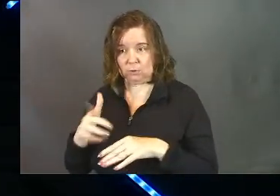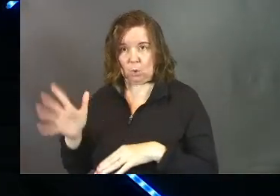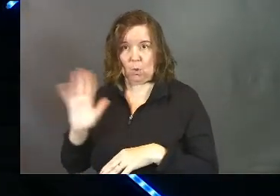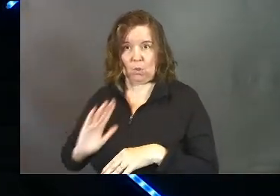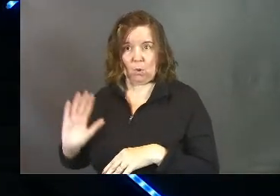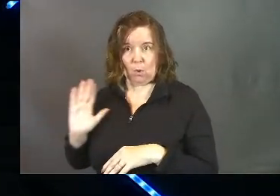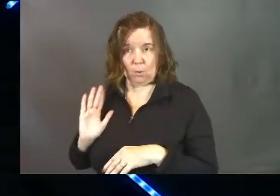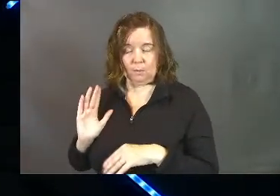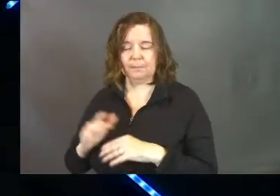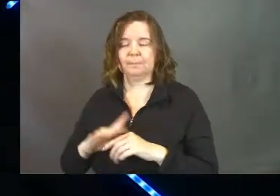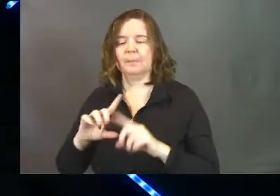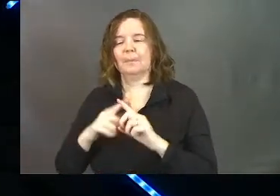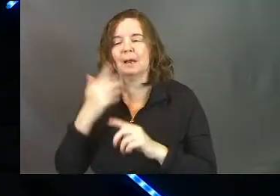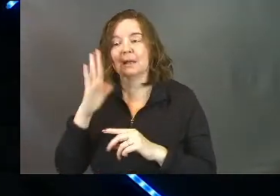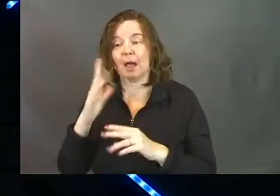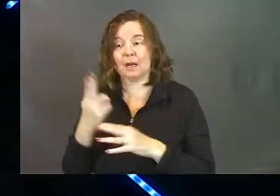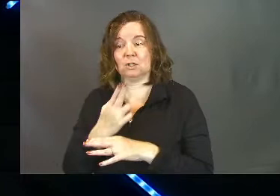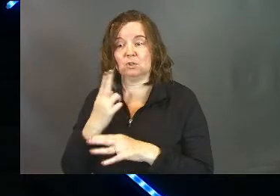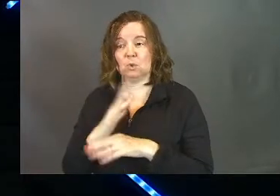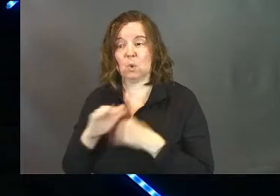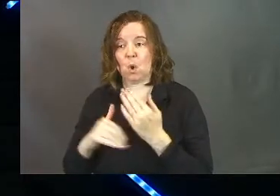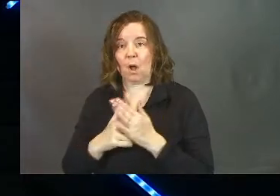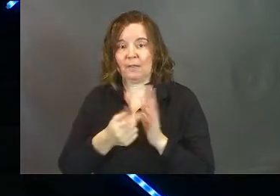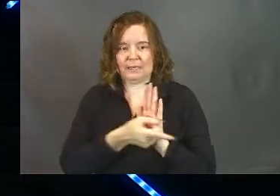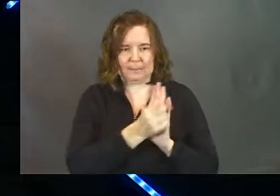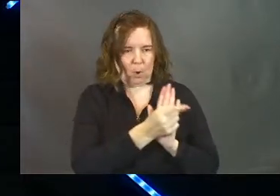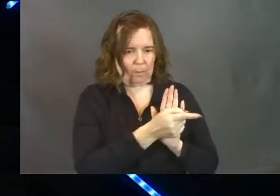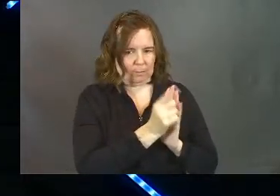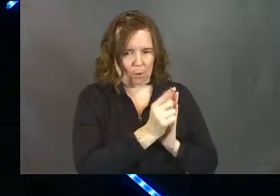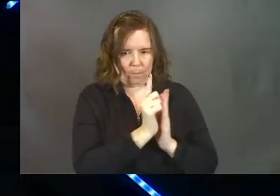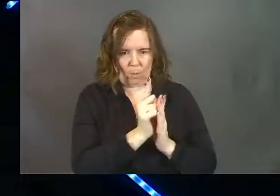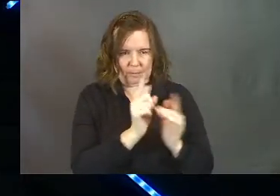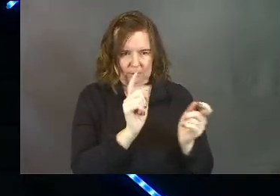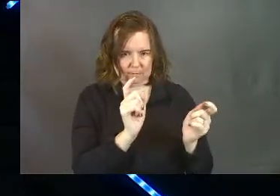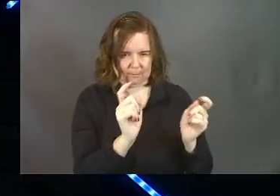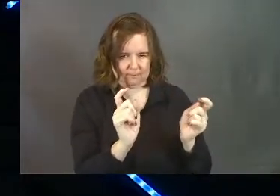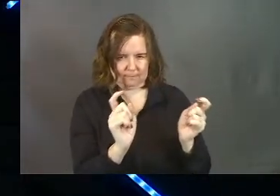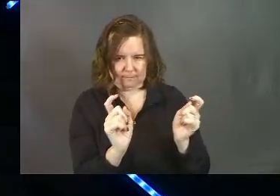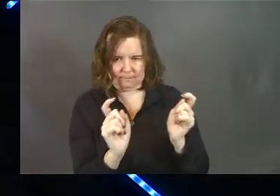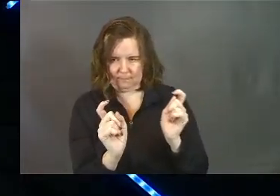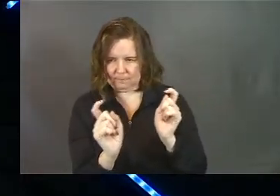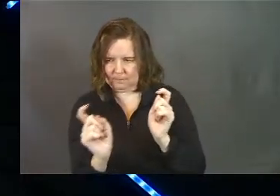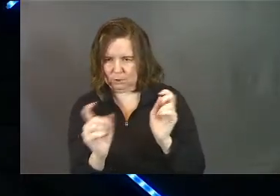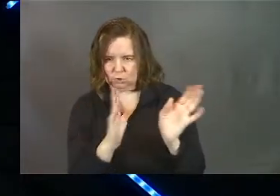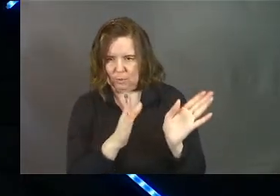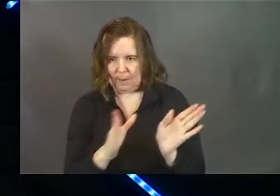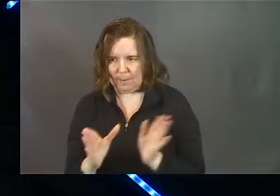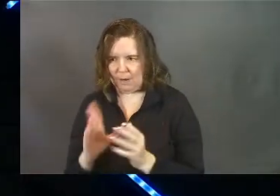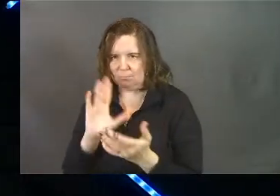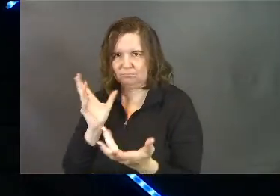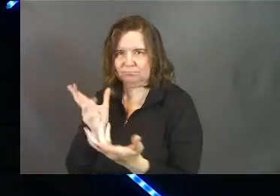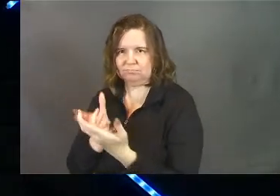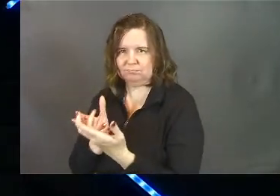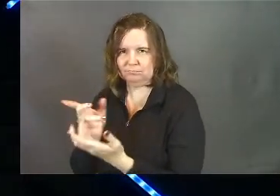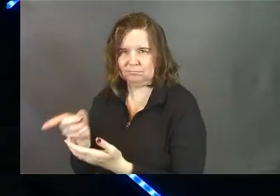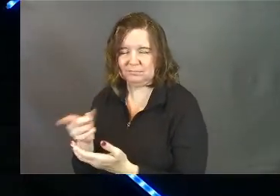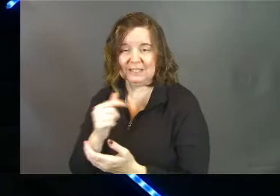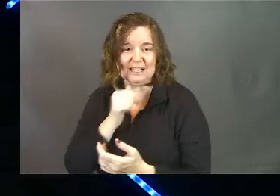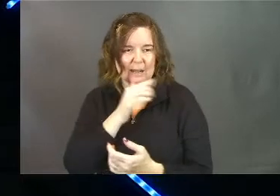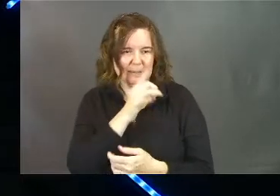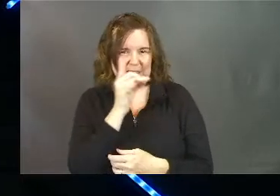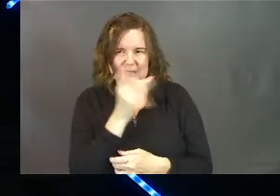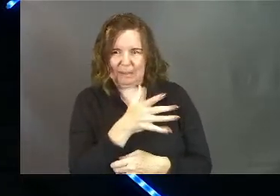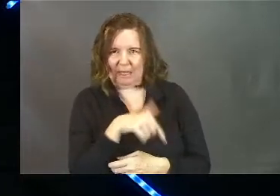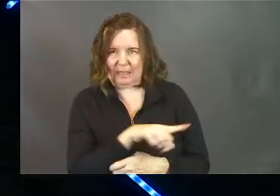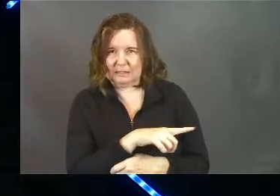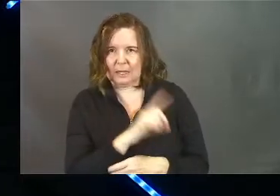long ago. But God has used all of these moments, all of these small beginnings in David's life. And David said, I'm not going to despise these days of small